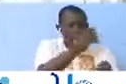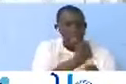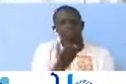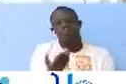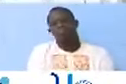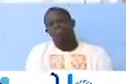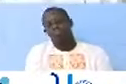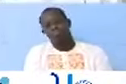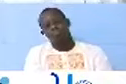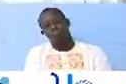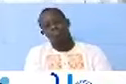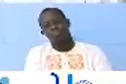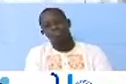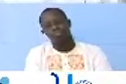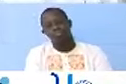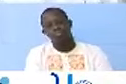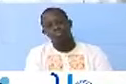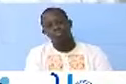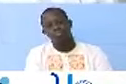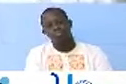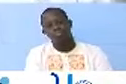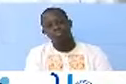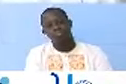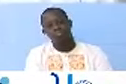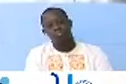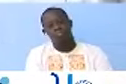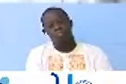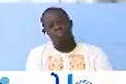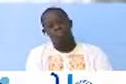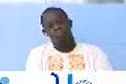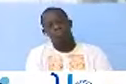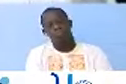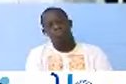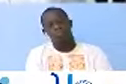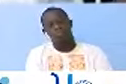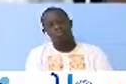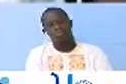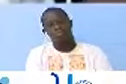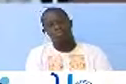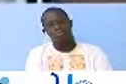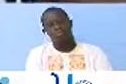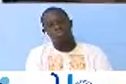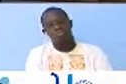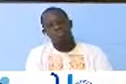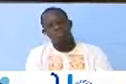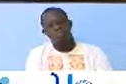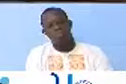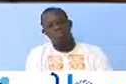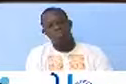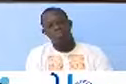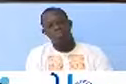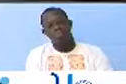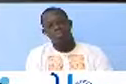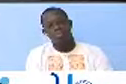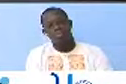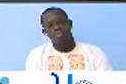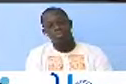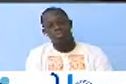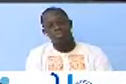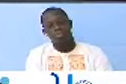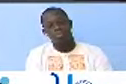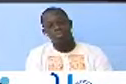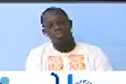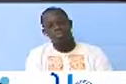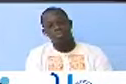kulani modo dum ta nyola. Itilikawa o NIA kawoleta ka kesemboti puruka o mari tilimbalia